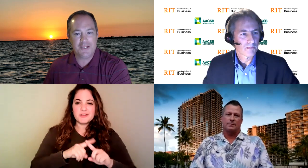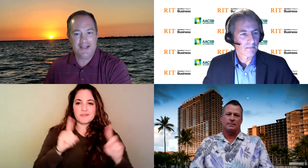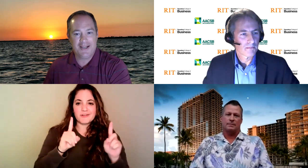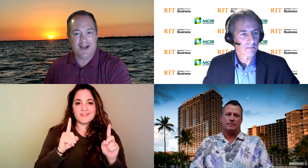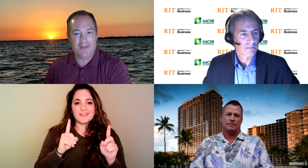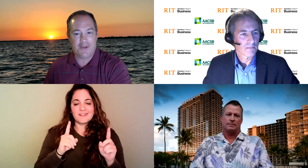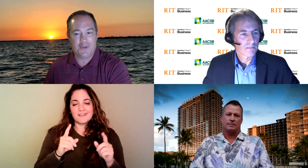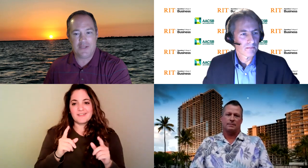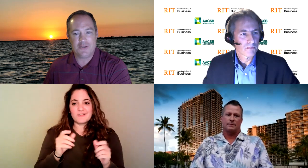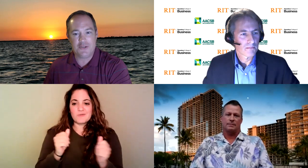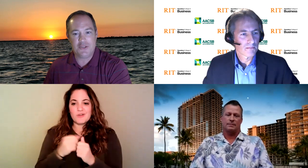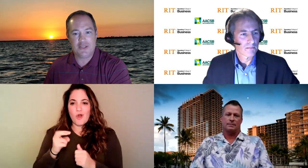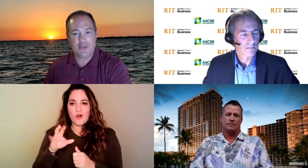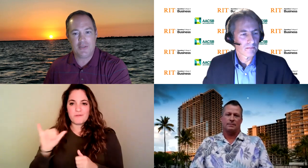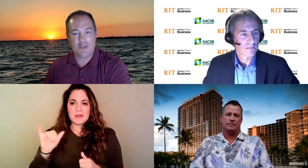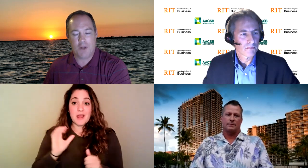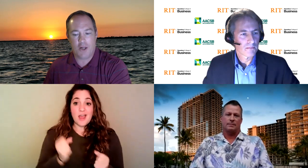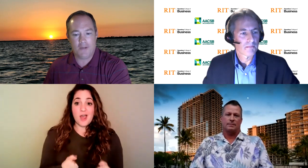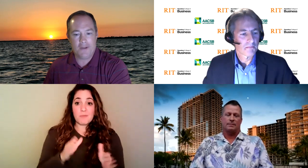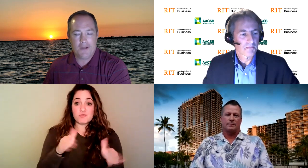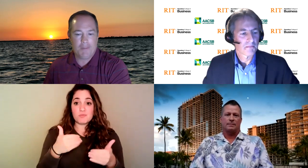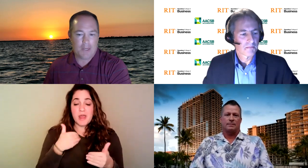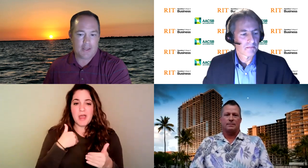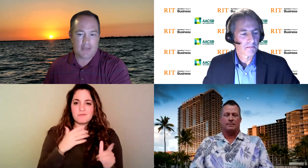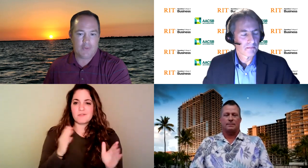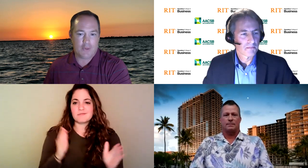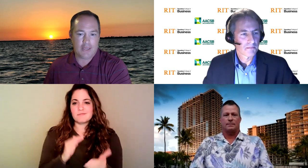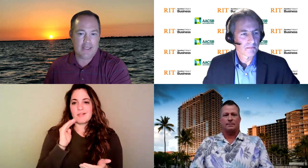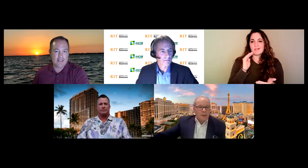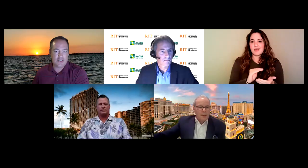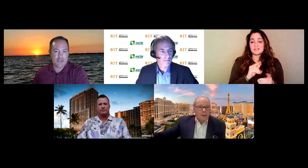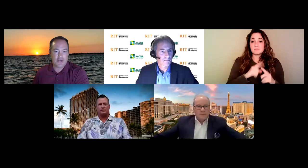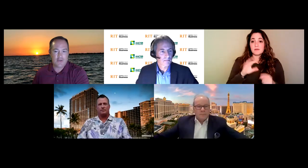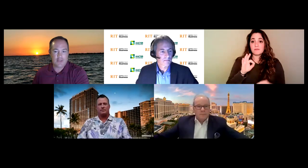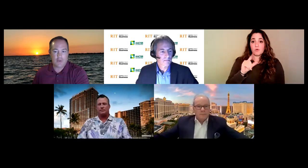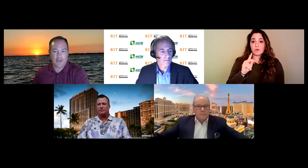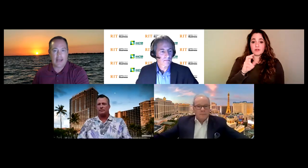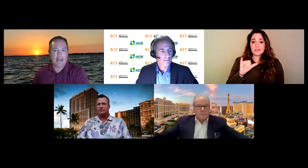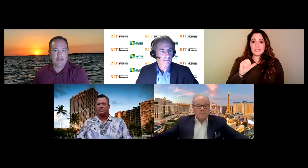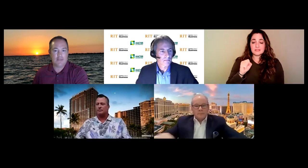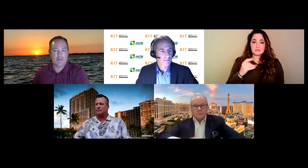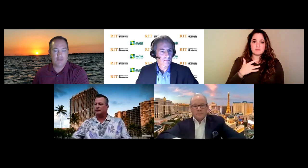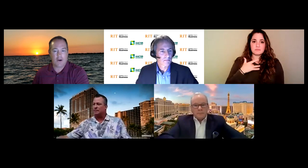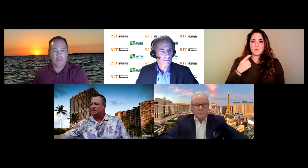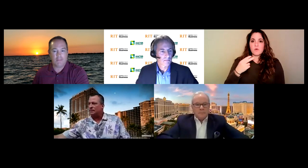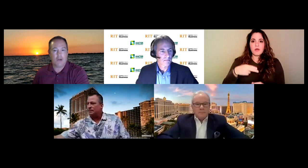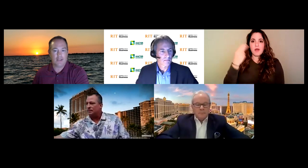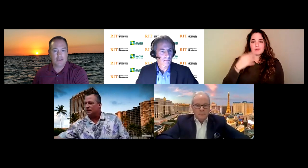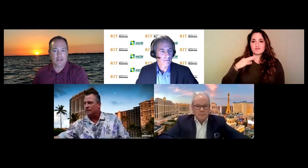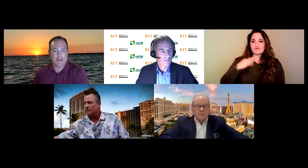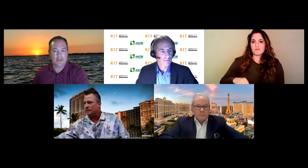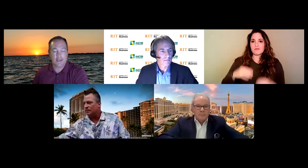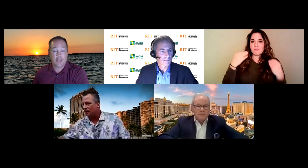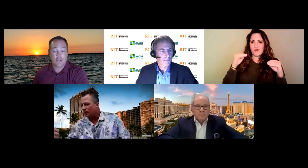rooms. The hotels are usually a little bit smaller, but the Florida Keys is generally one of the highest RevPAR